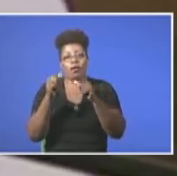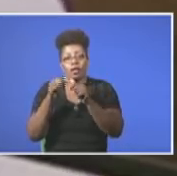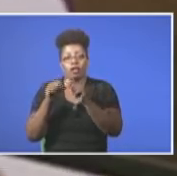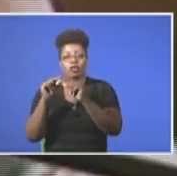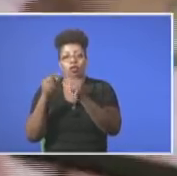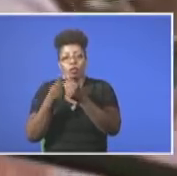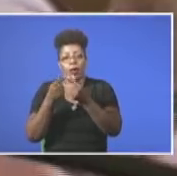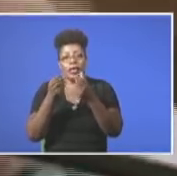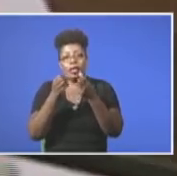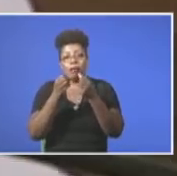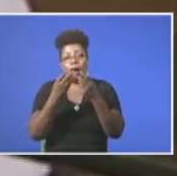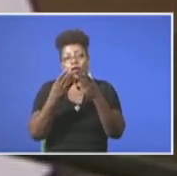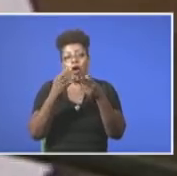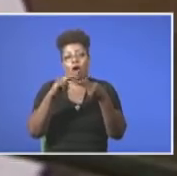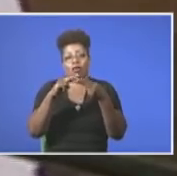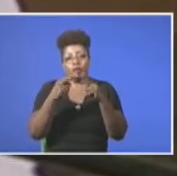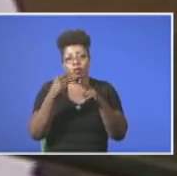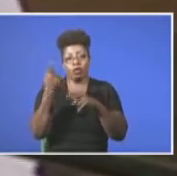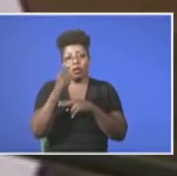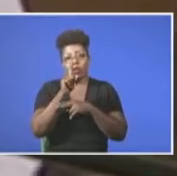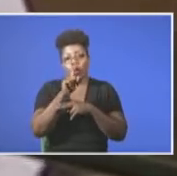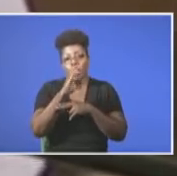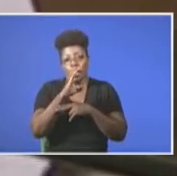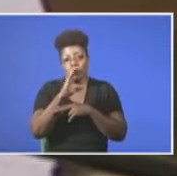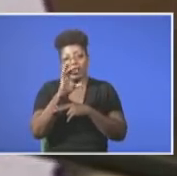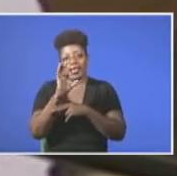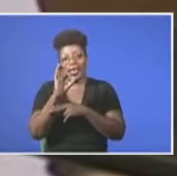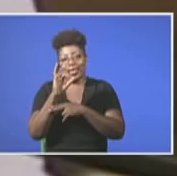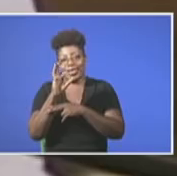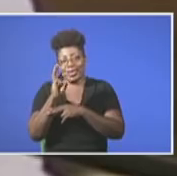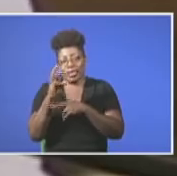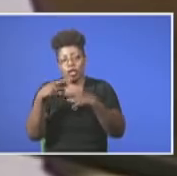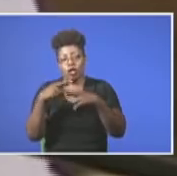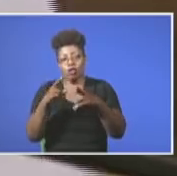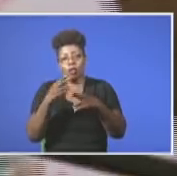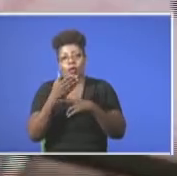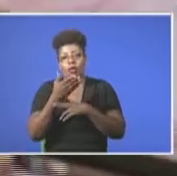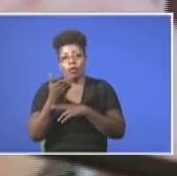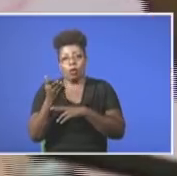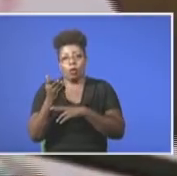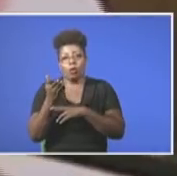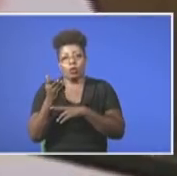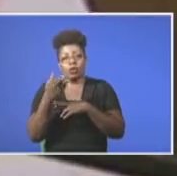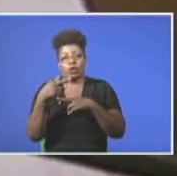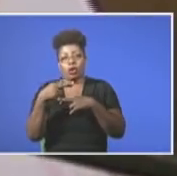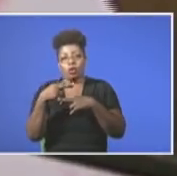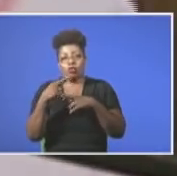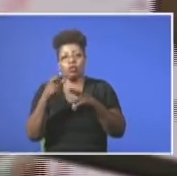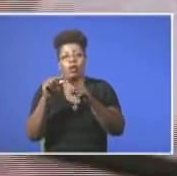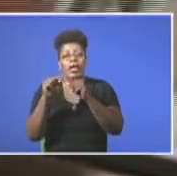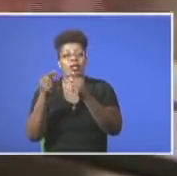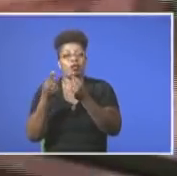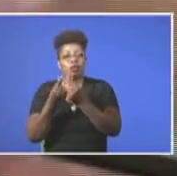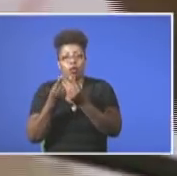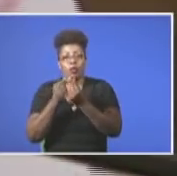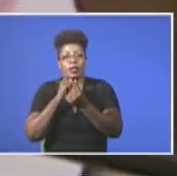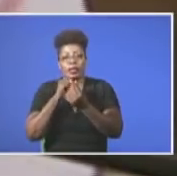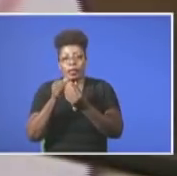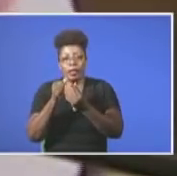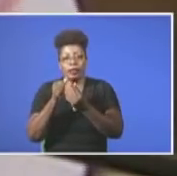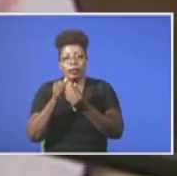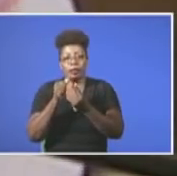of rooms, I think only 196 presently available, those groupings are denied. But there are group bookings as high